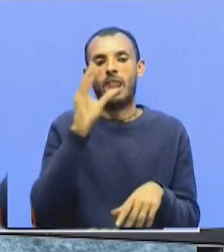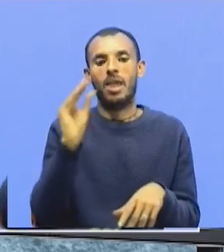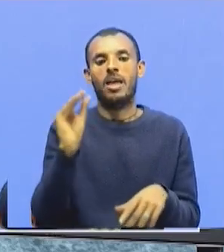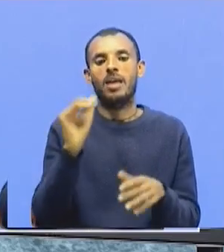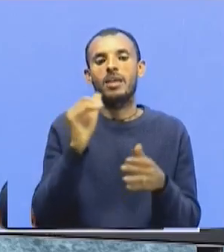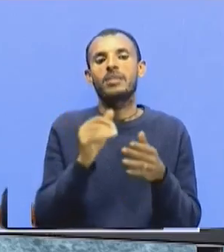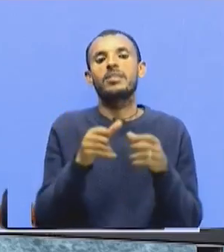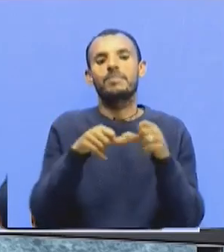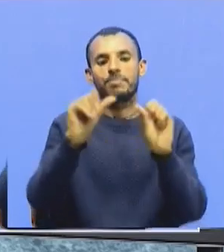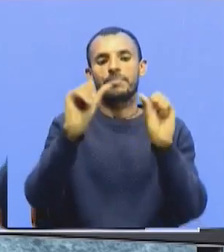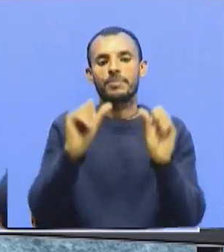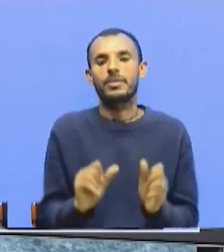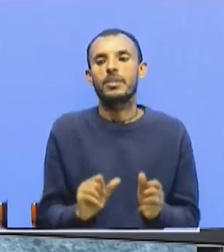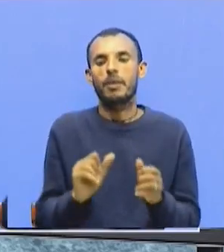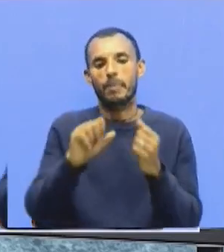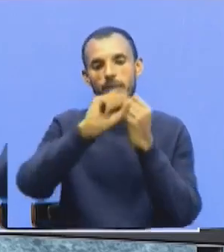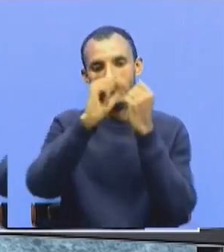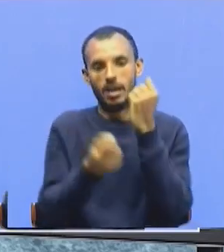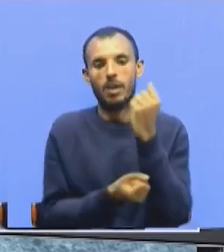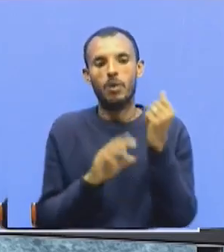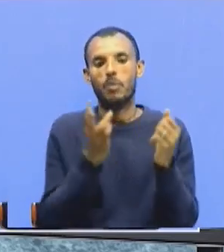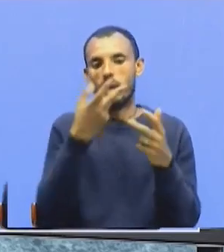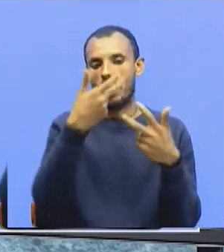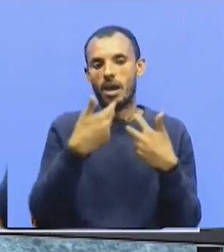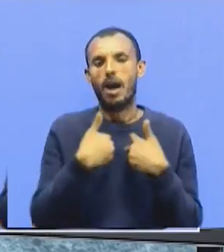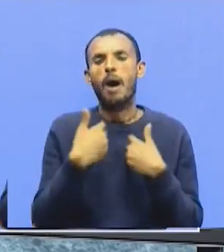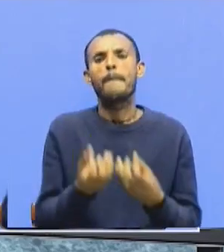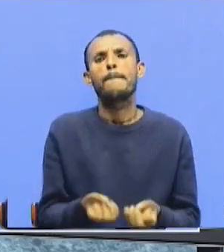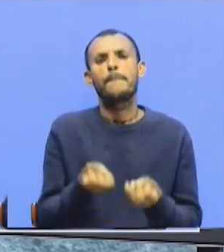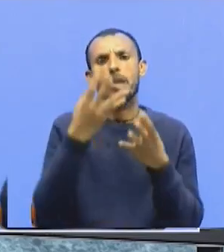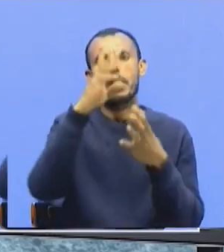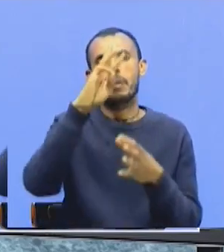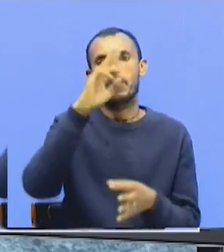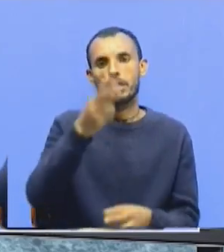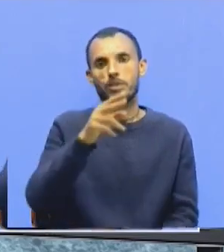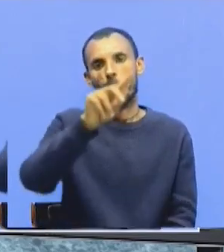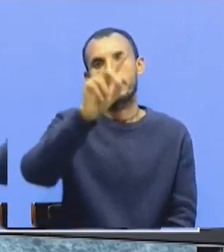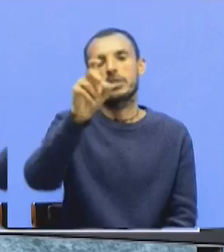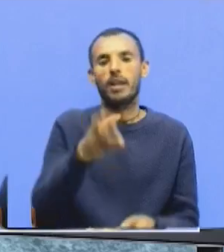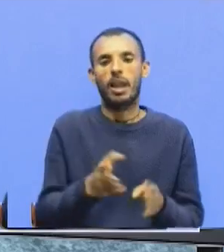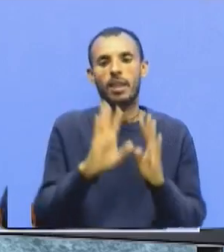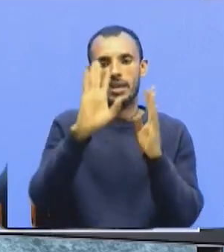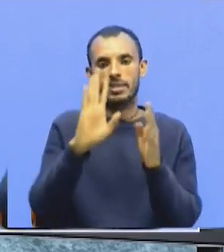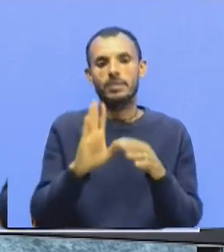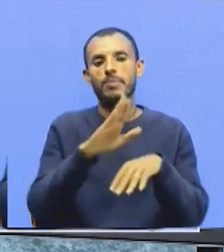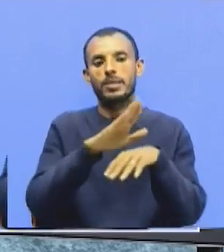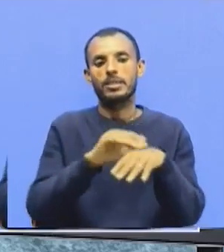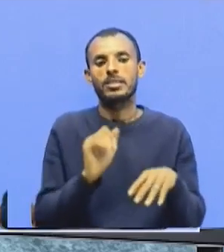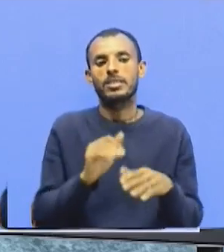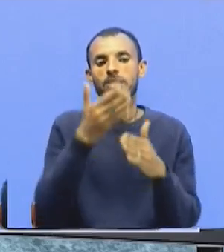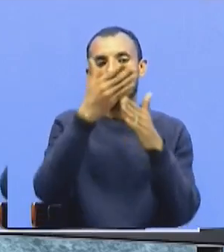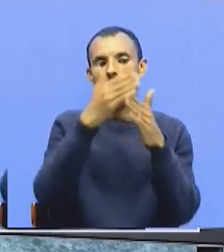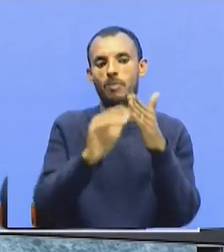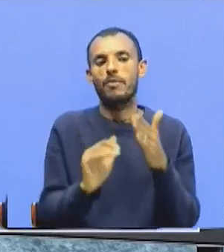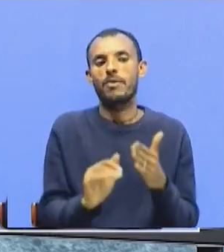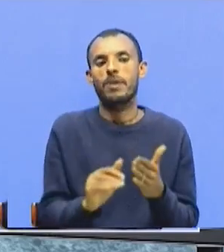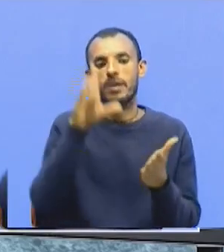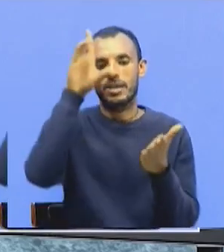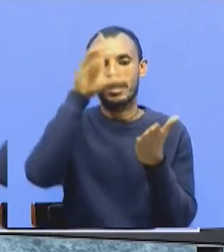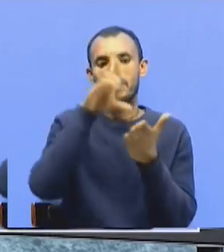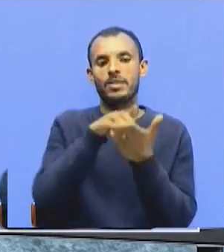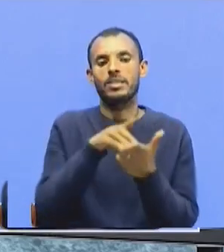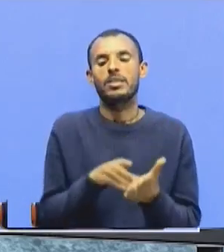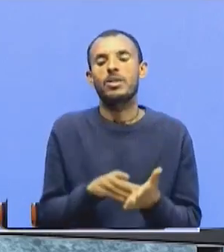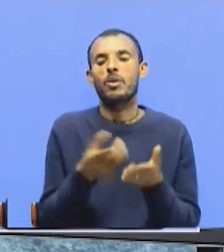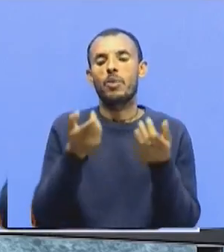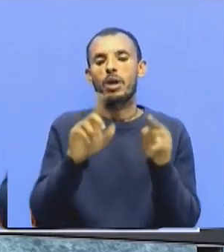etc. So basically we can have many WH questions. Let us mention some of them as revision. So